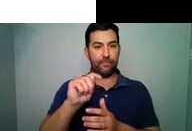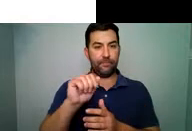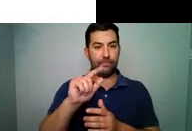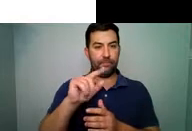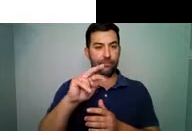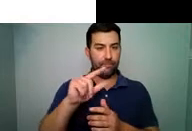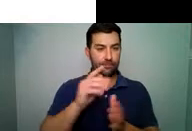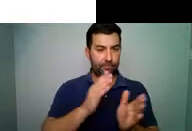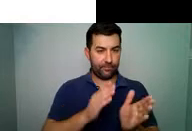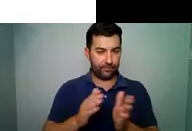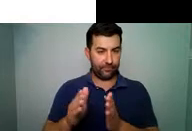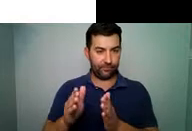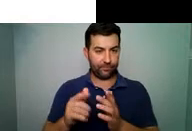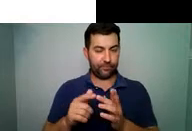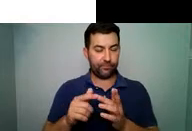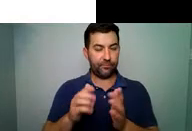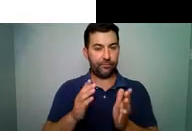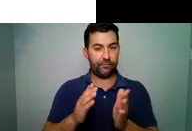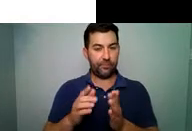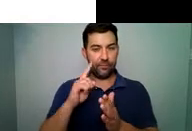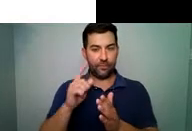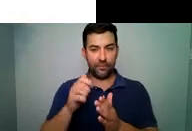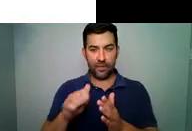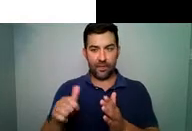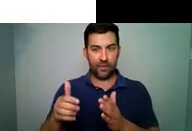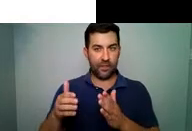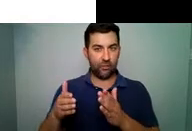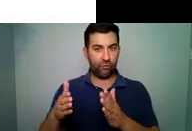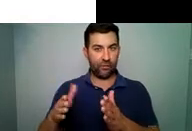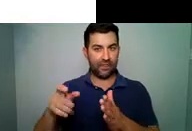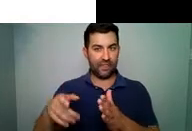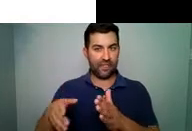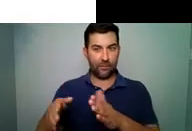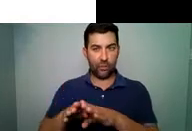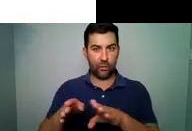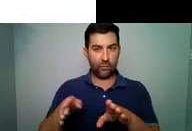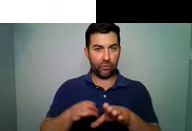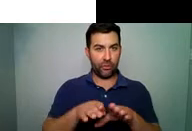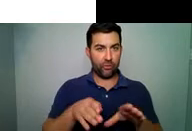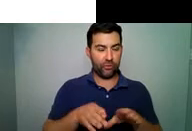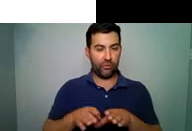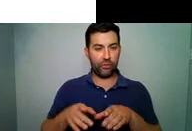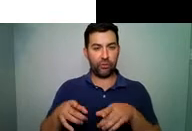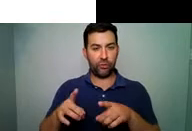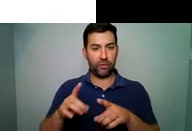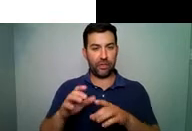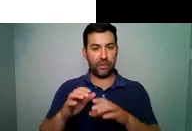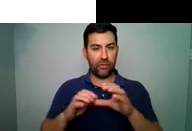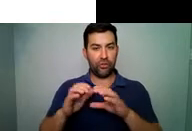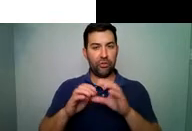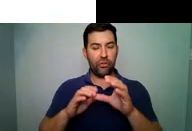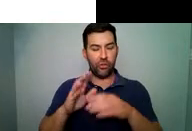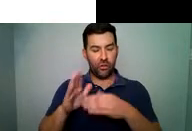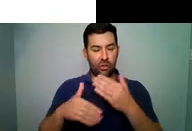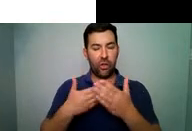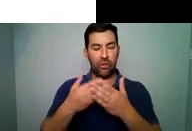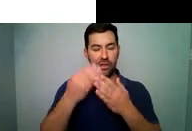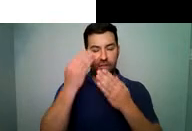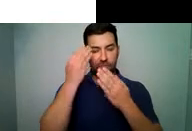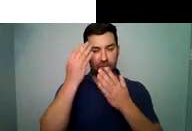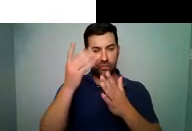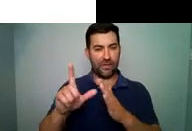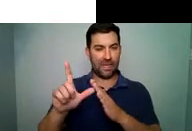a plan for any kind of streets that need to be closed down during construction. So that will all come later.